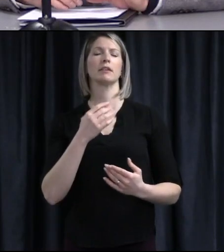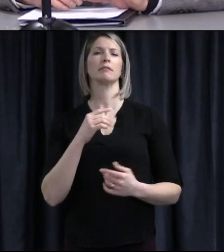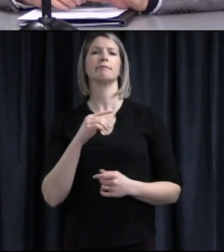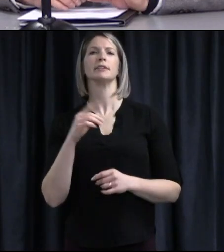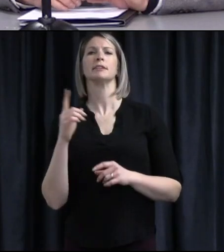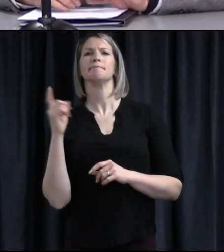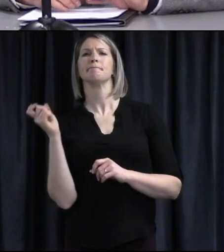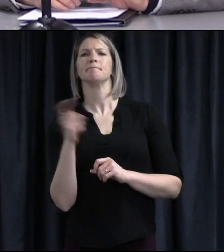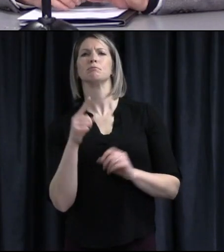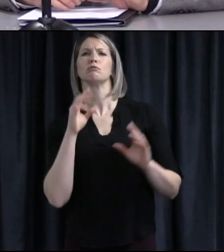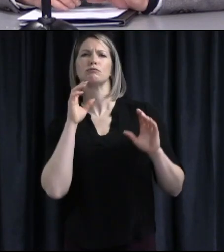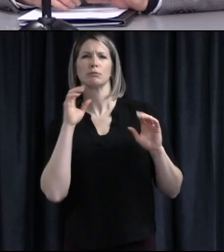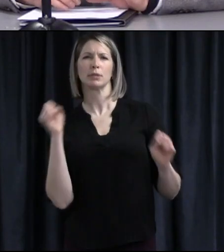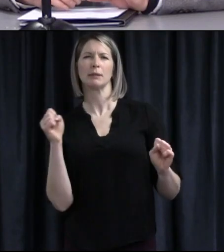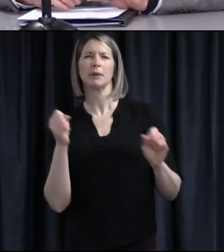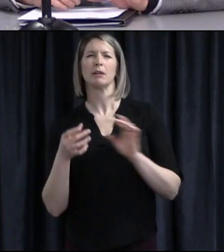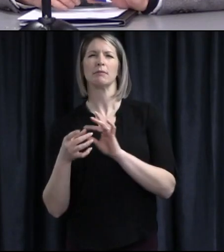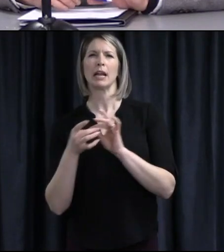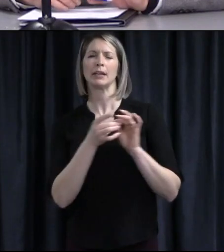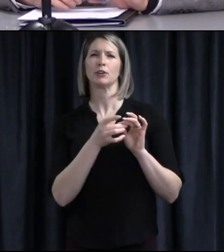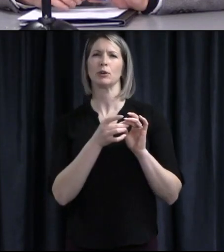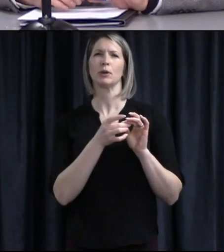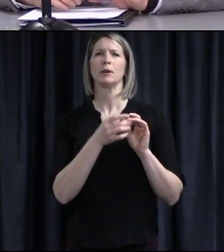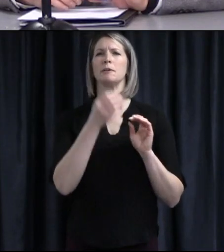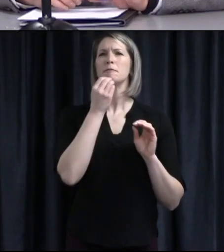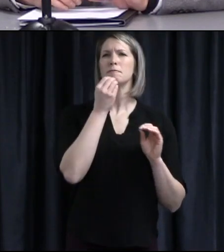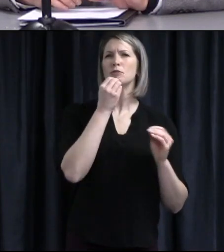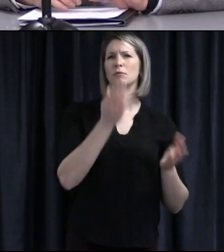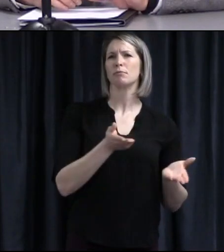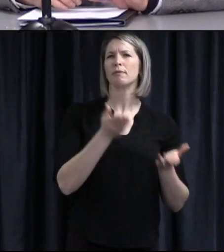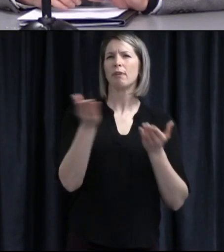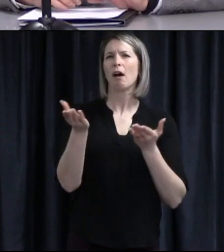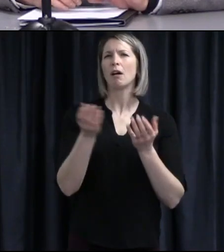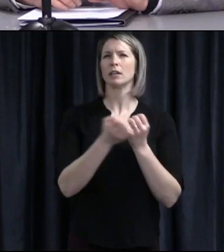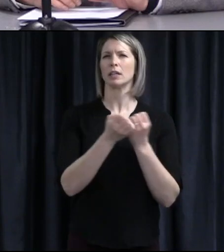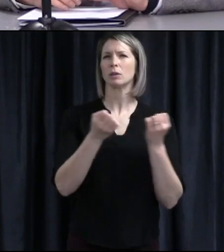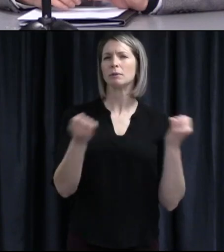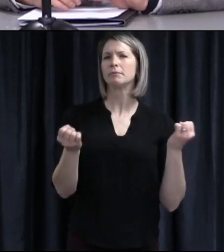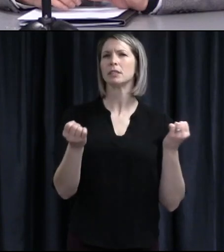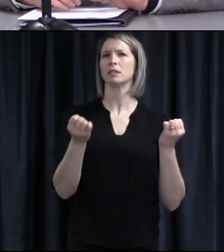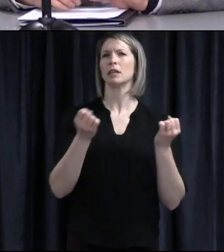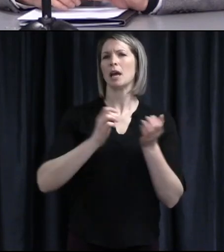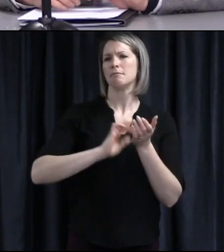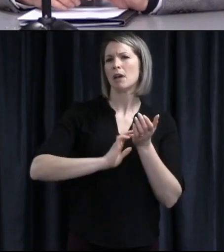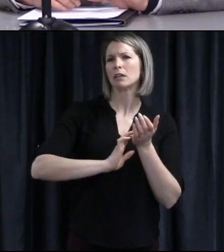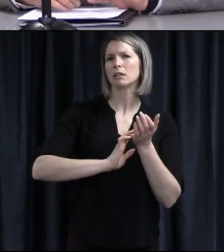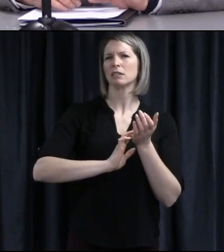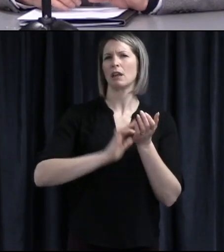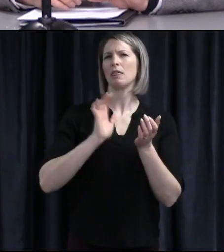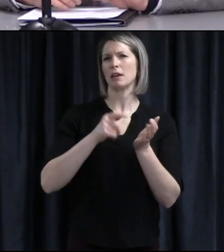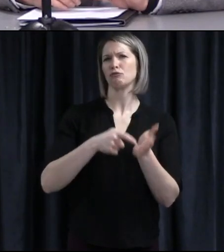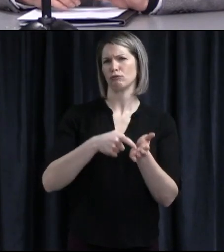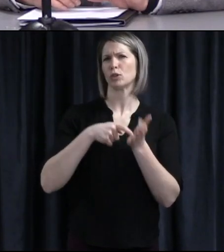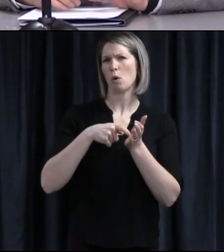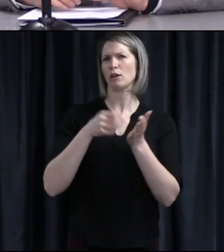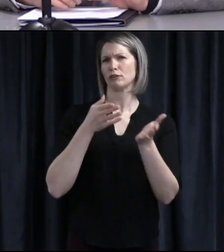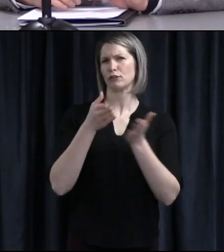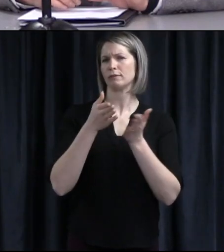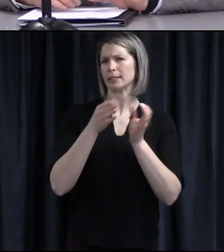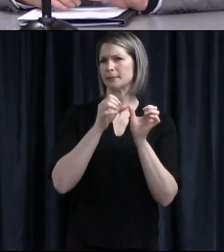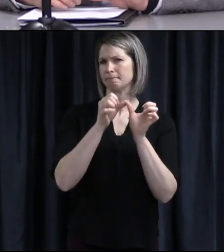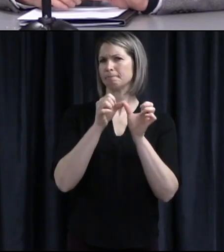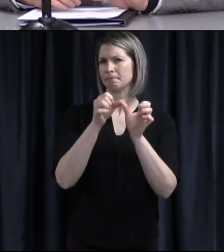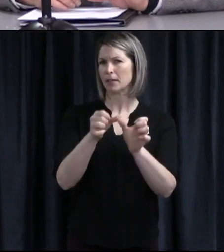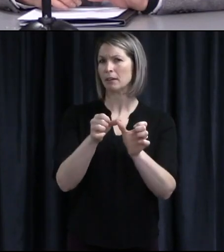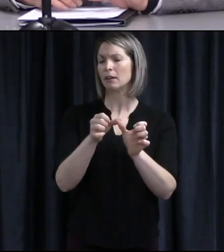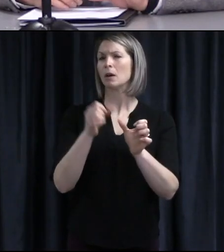to the issue of the supply chain, excluding items you mentioned like food and medicine that are required here, for stores